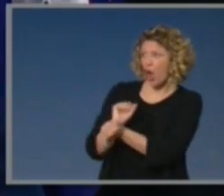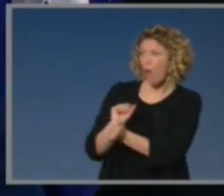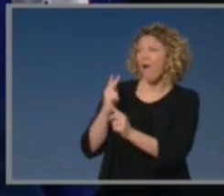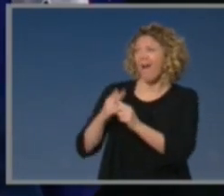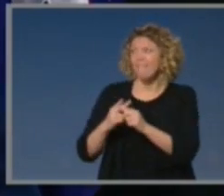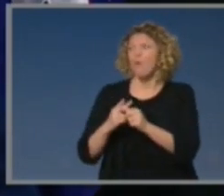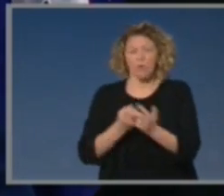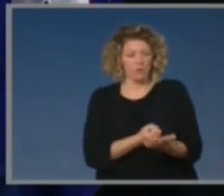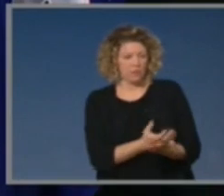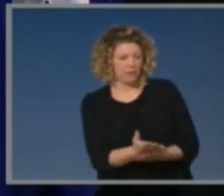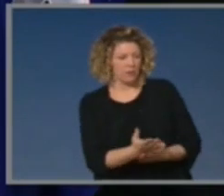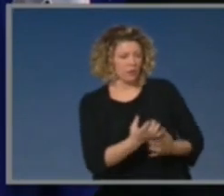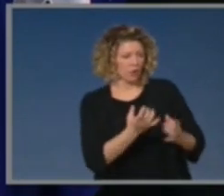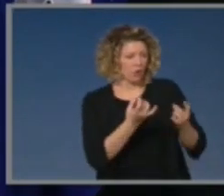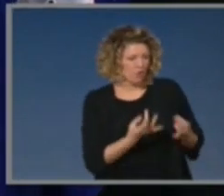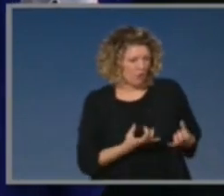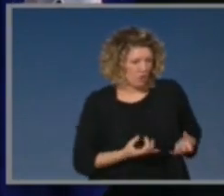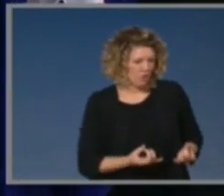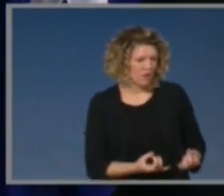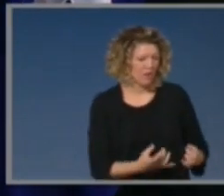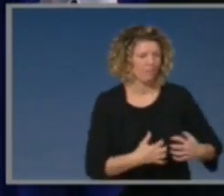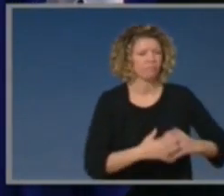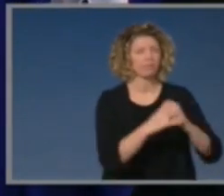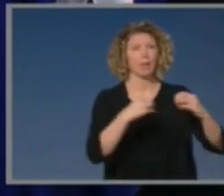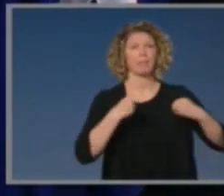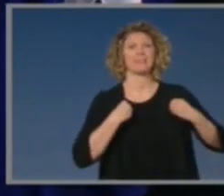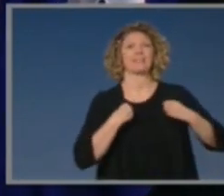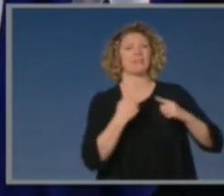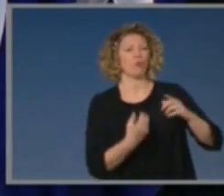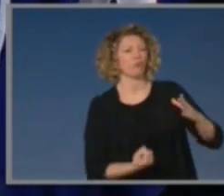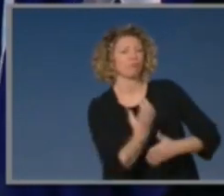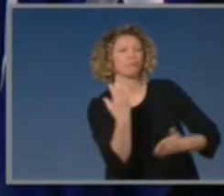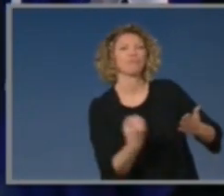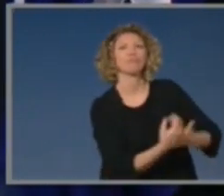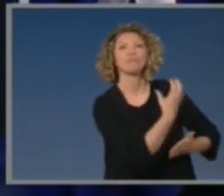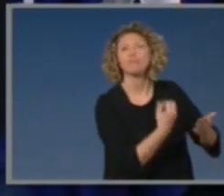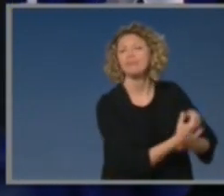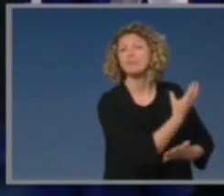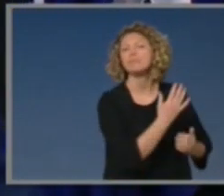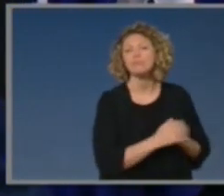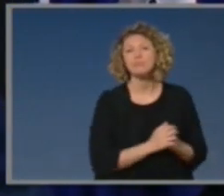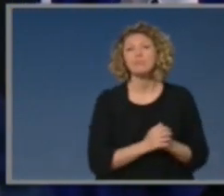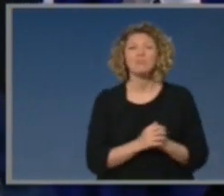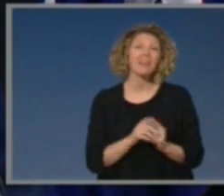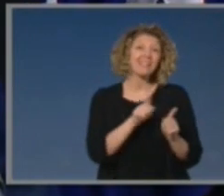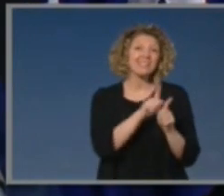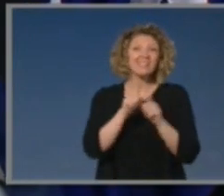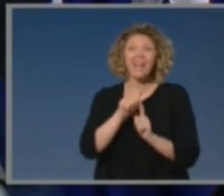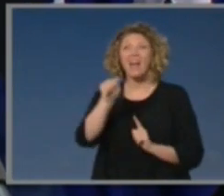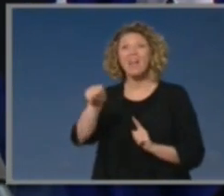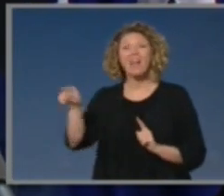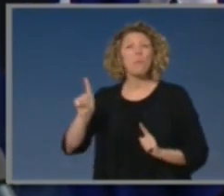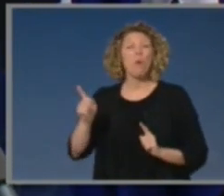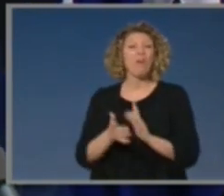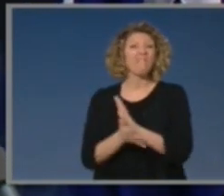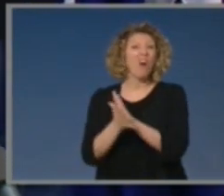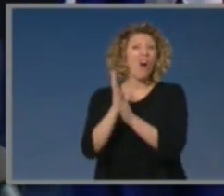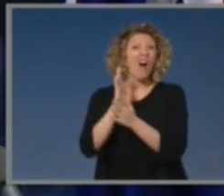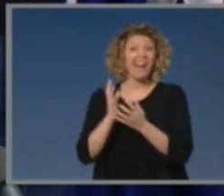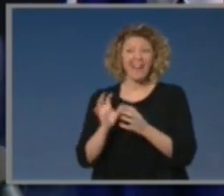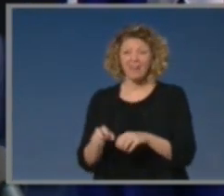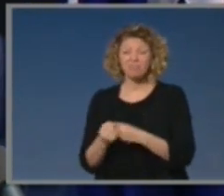put in place with additional support in relation to bushfire-affected areas and the primary producer grants that went into those